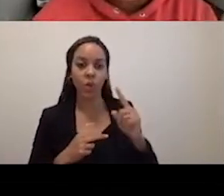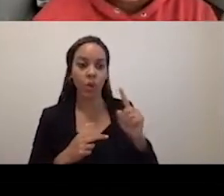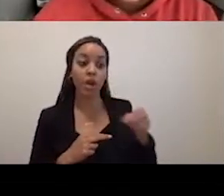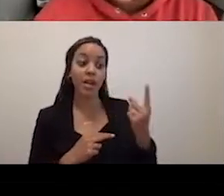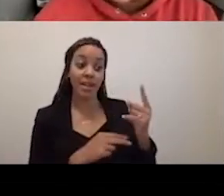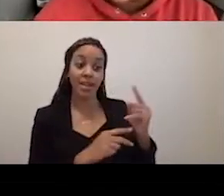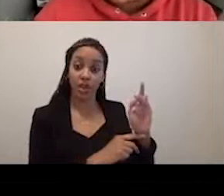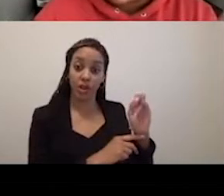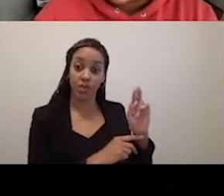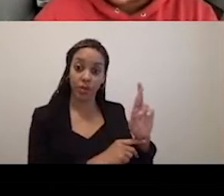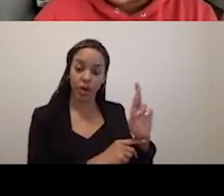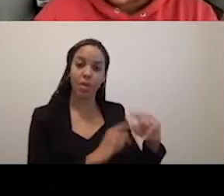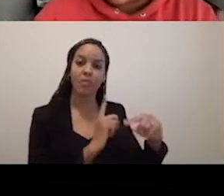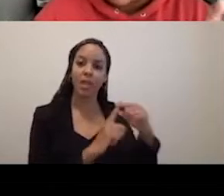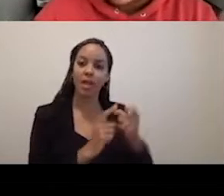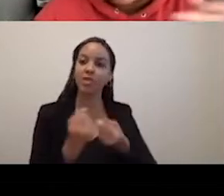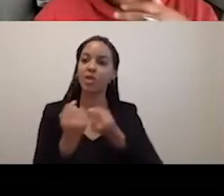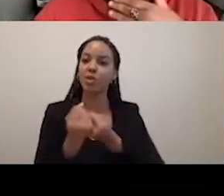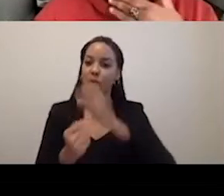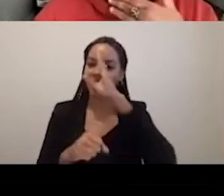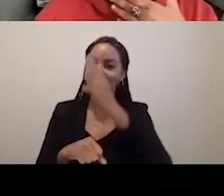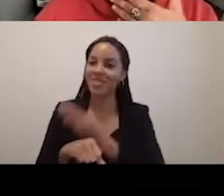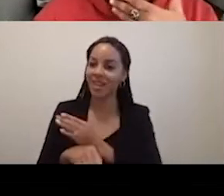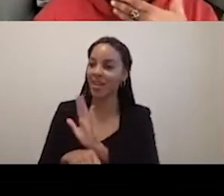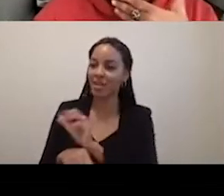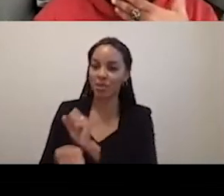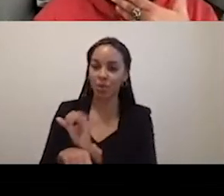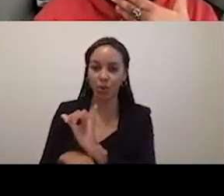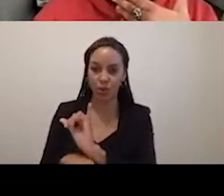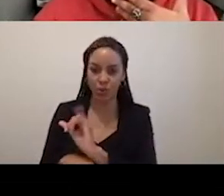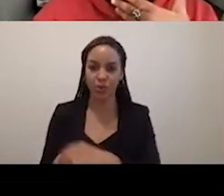the work that her son wanted to do while he was with us.